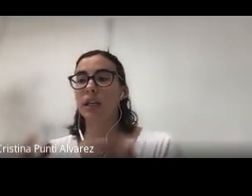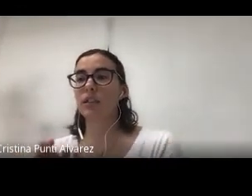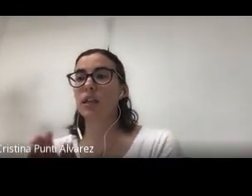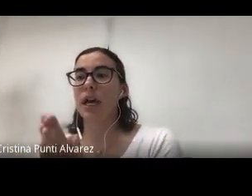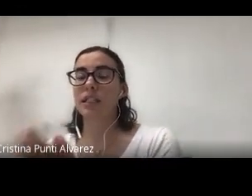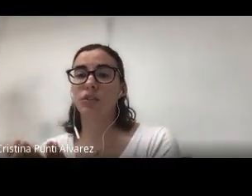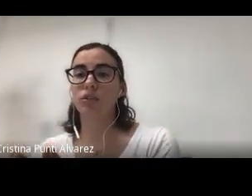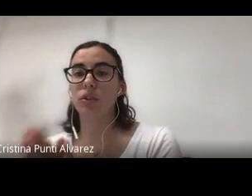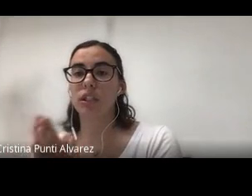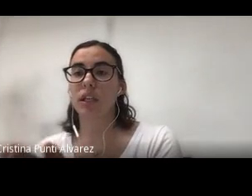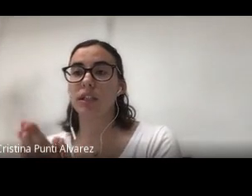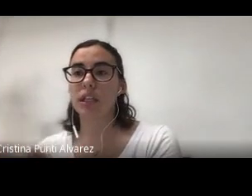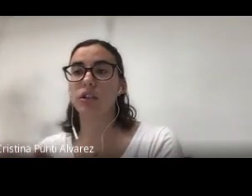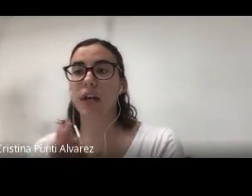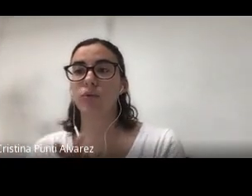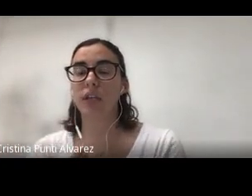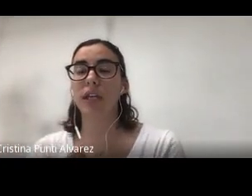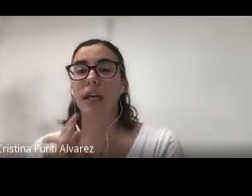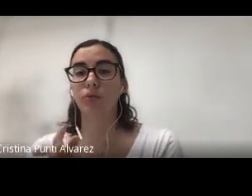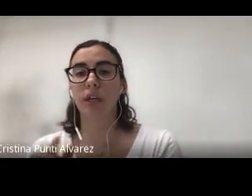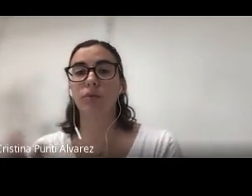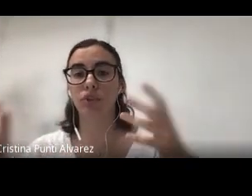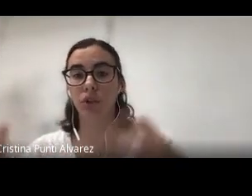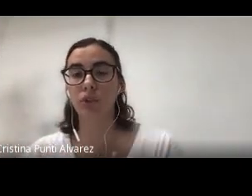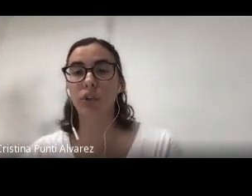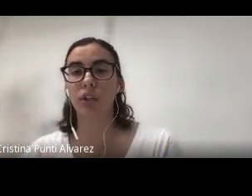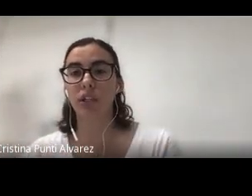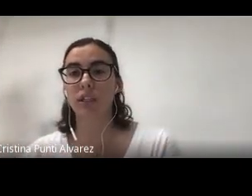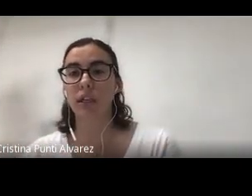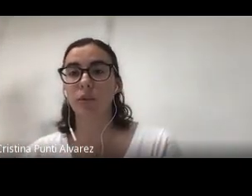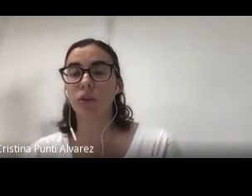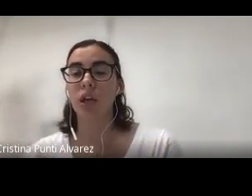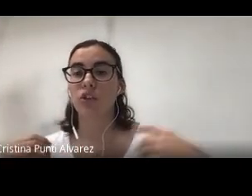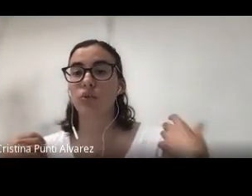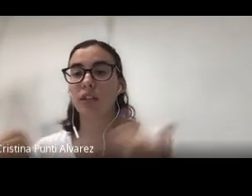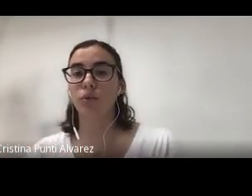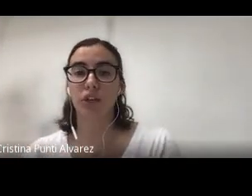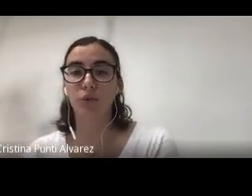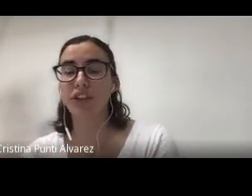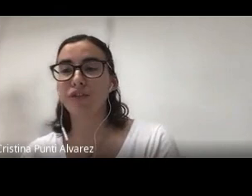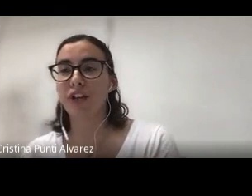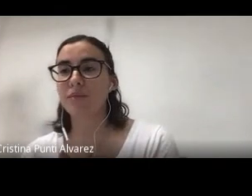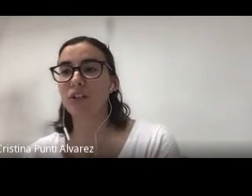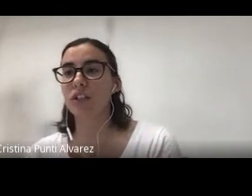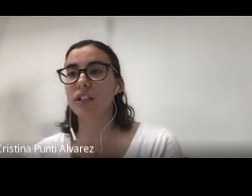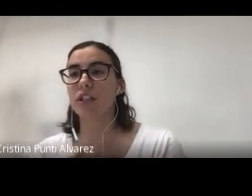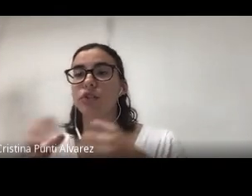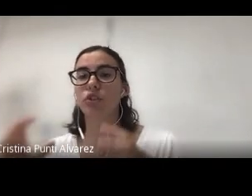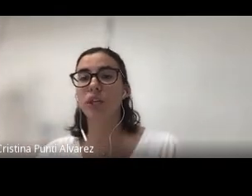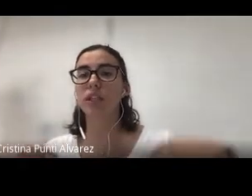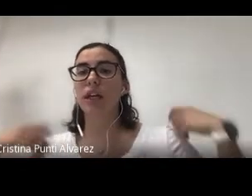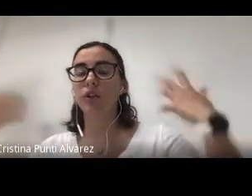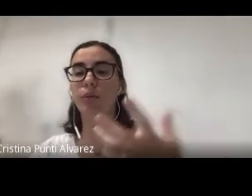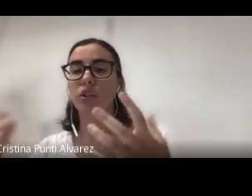this case, as I told you, this is an extension of How to Sign, and How to Sign was also recorded at CMU. So that was a good thing for us, because instead of